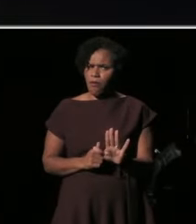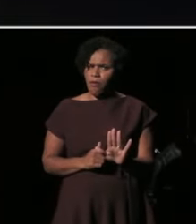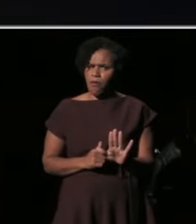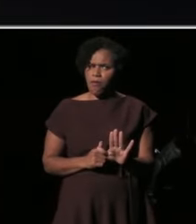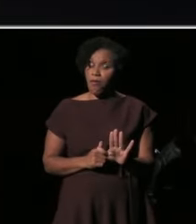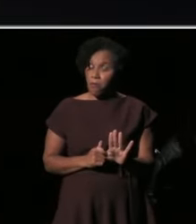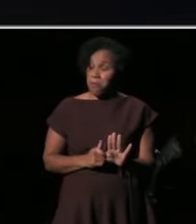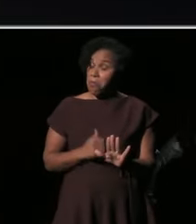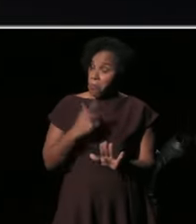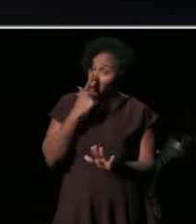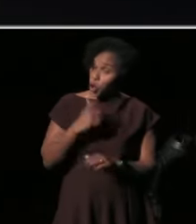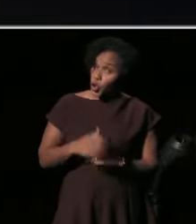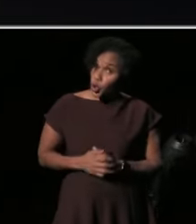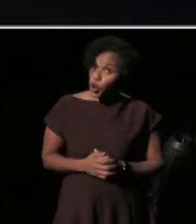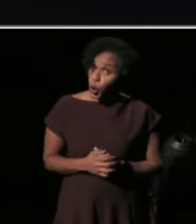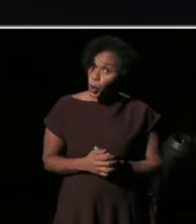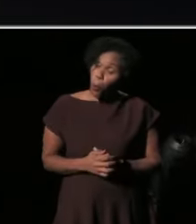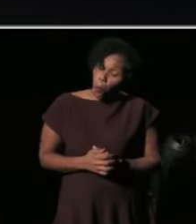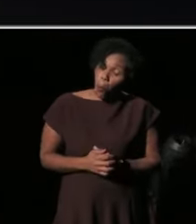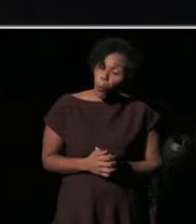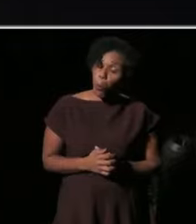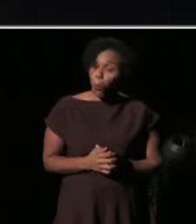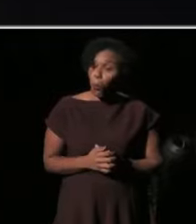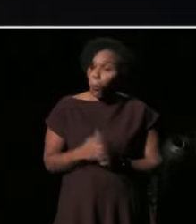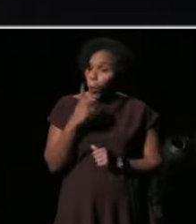Even that.